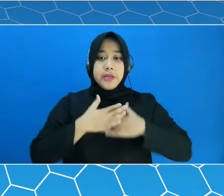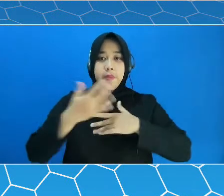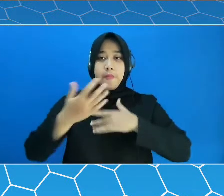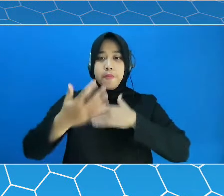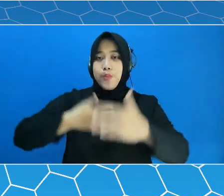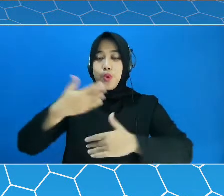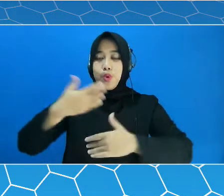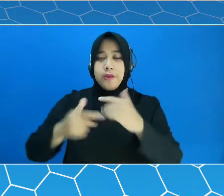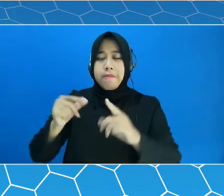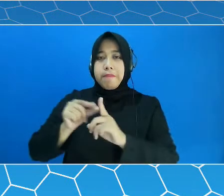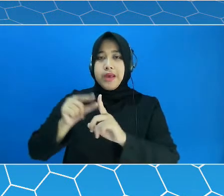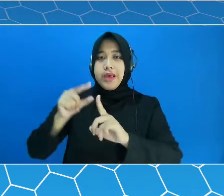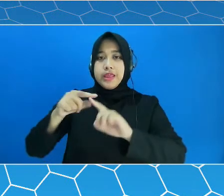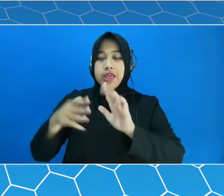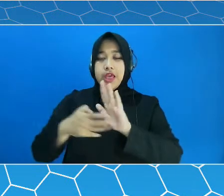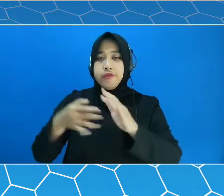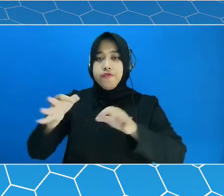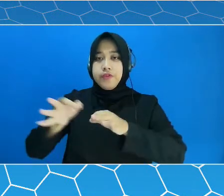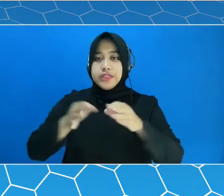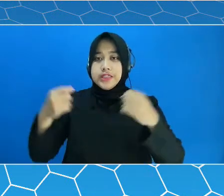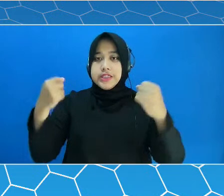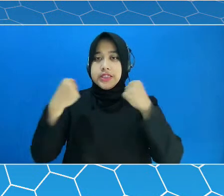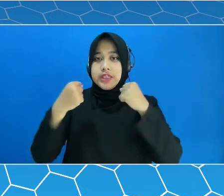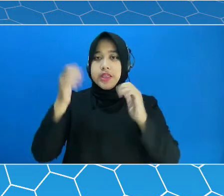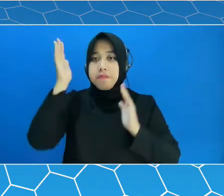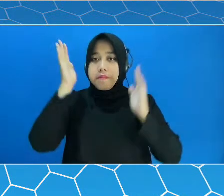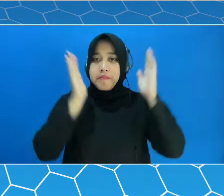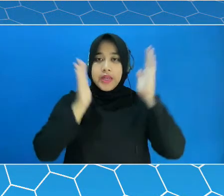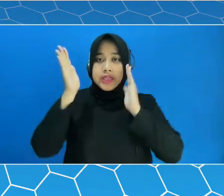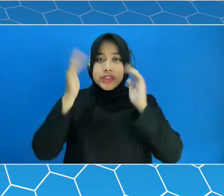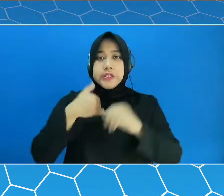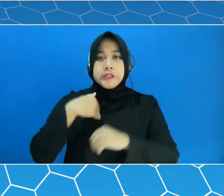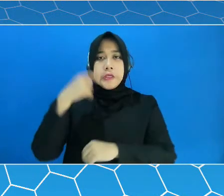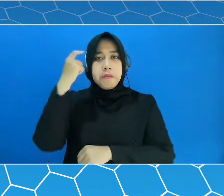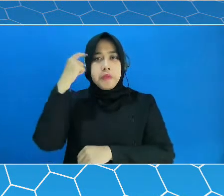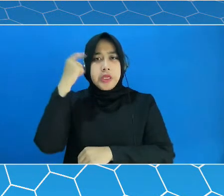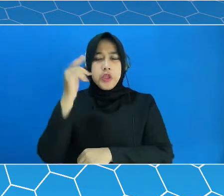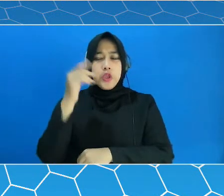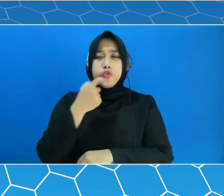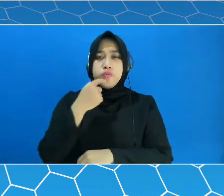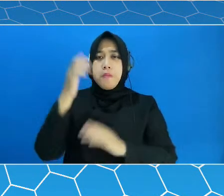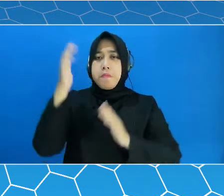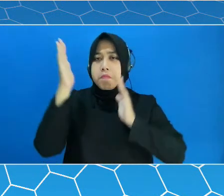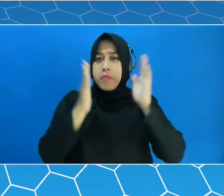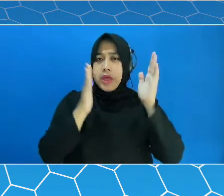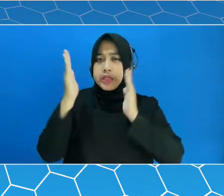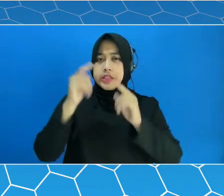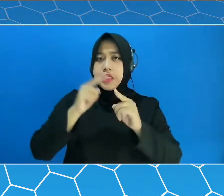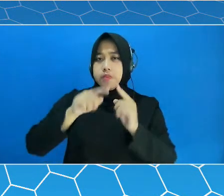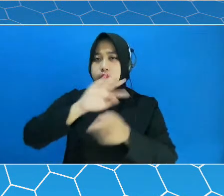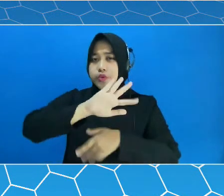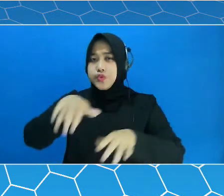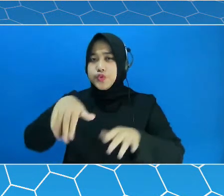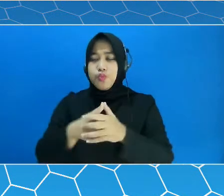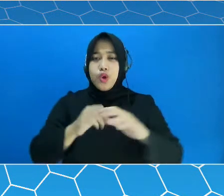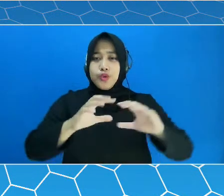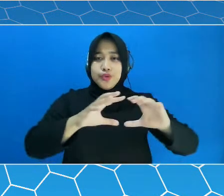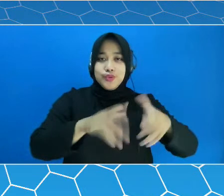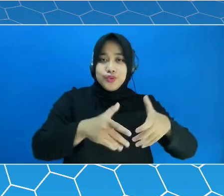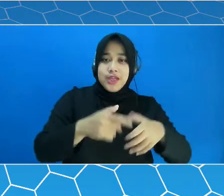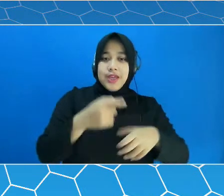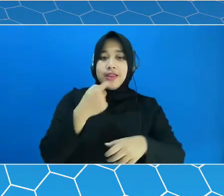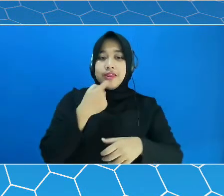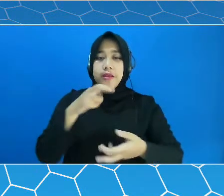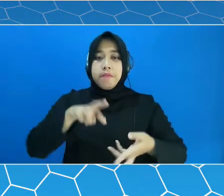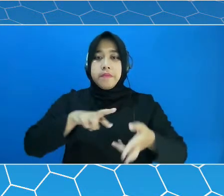country, but it also affected the whole world. And I think, to me, in our opinion, continuum care of NCD require more